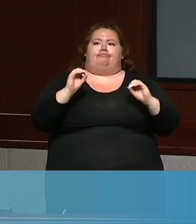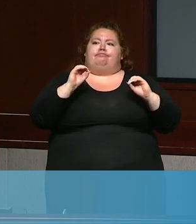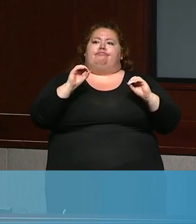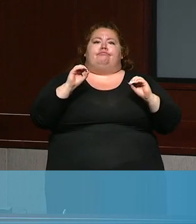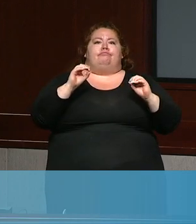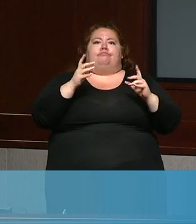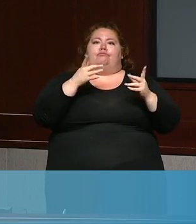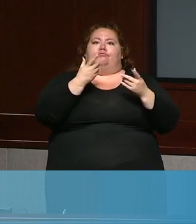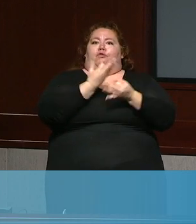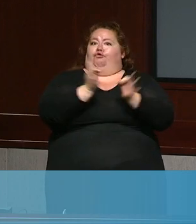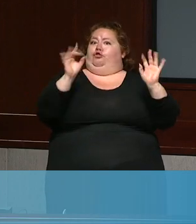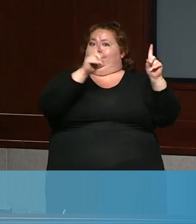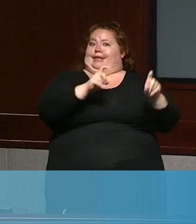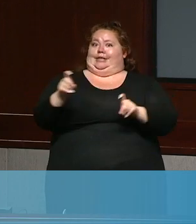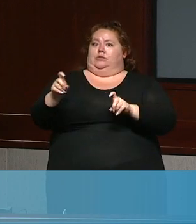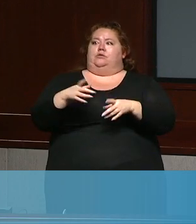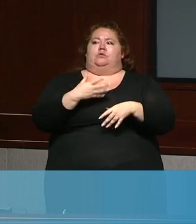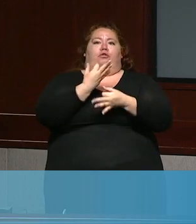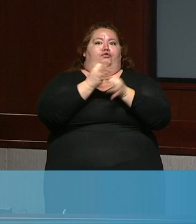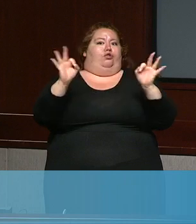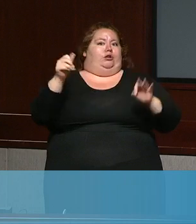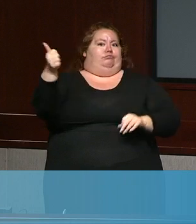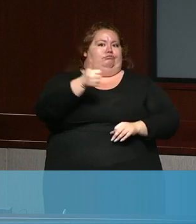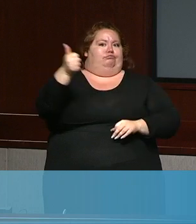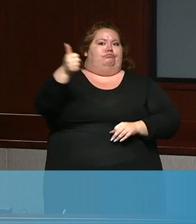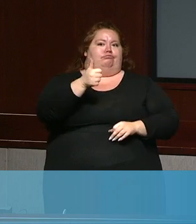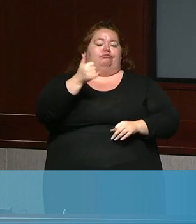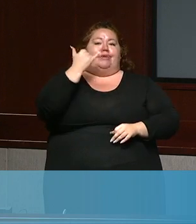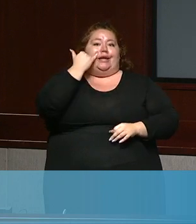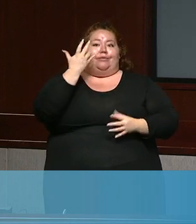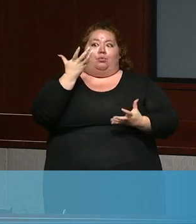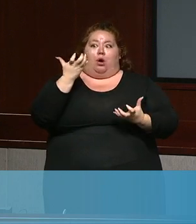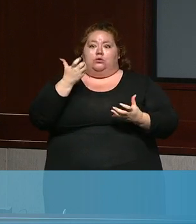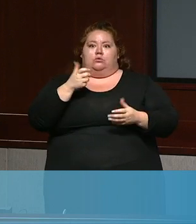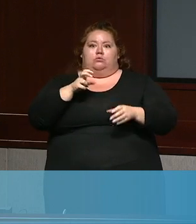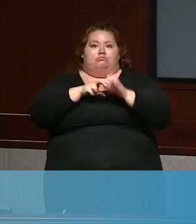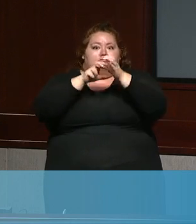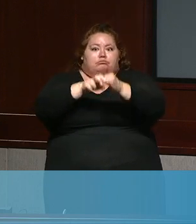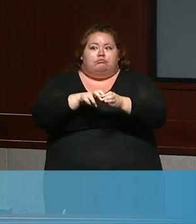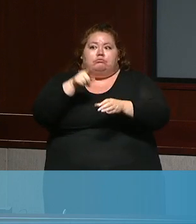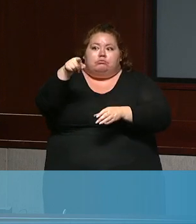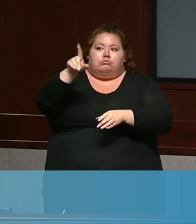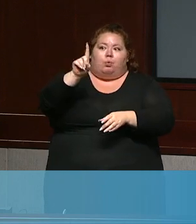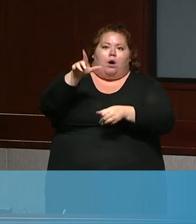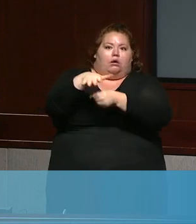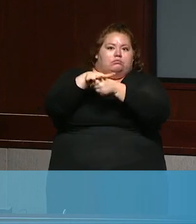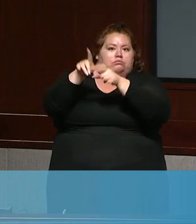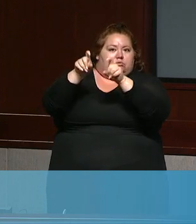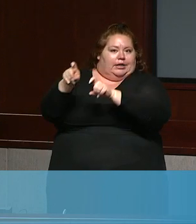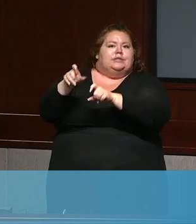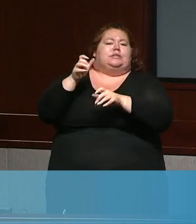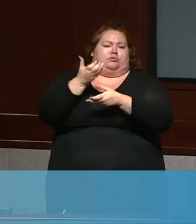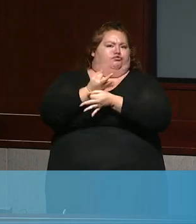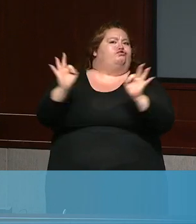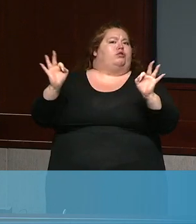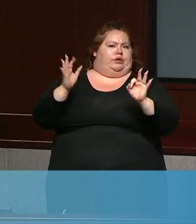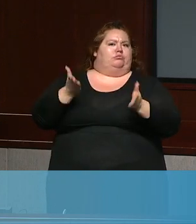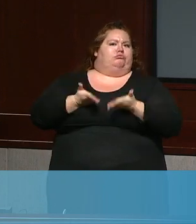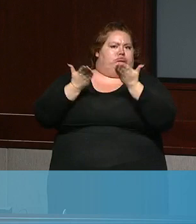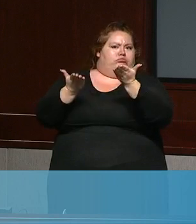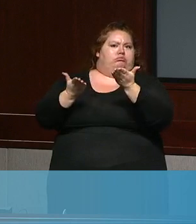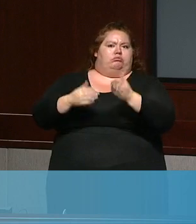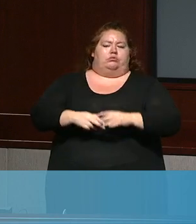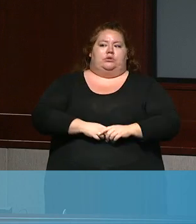test and no cost for the transportation to and from the testing site. If in these areas and